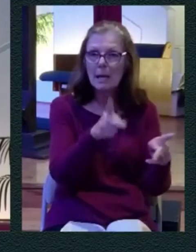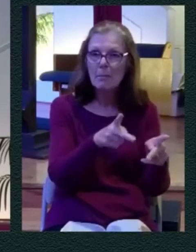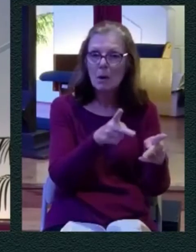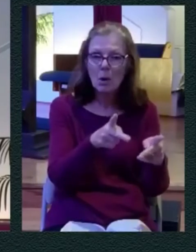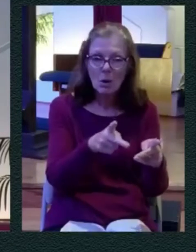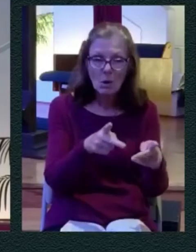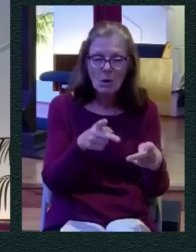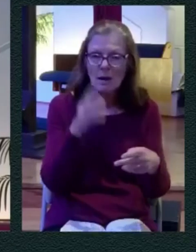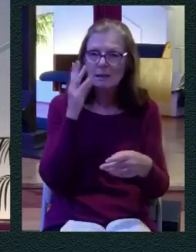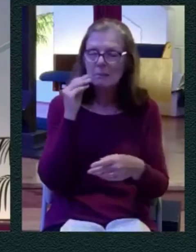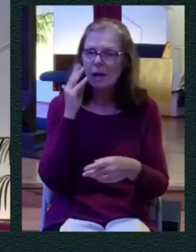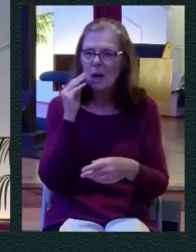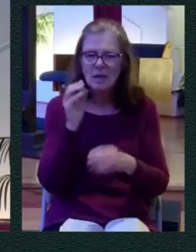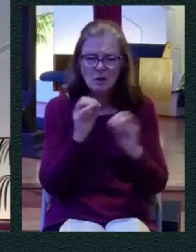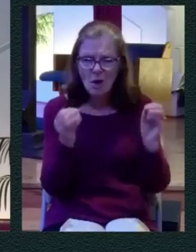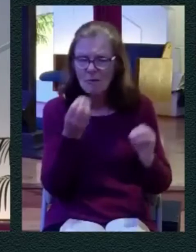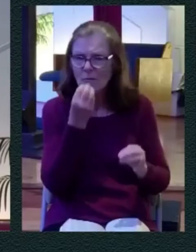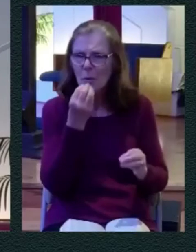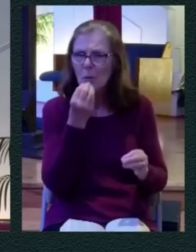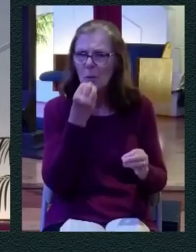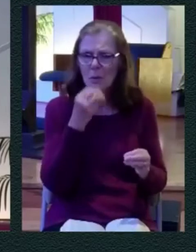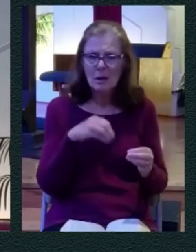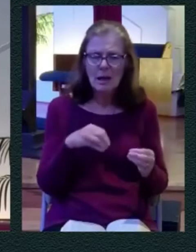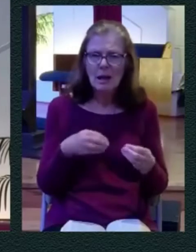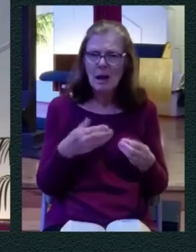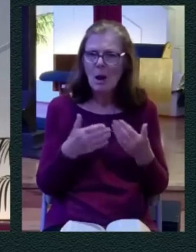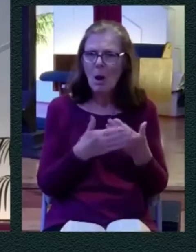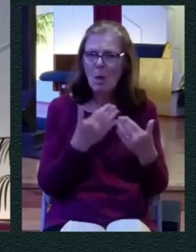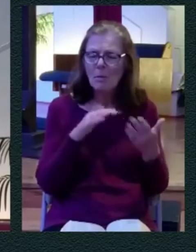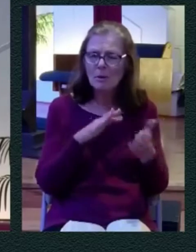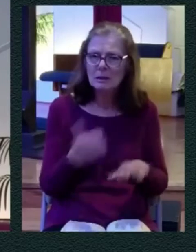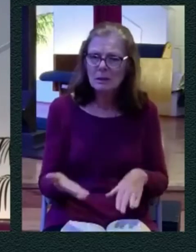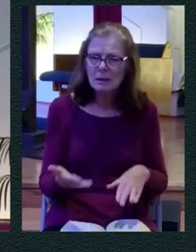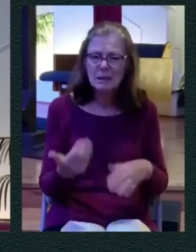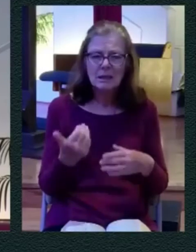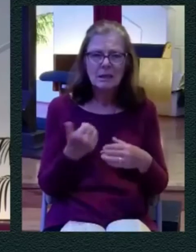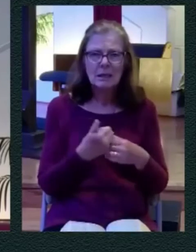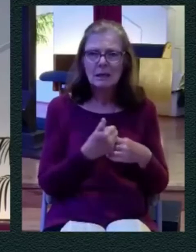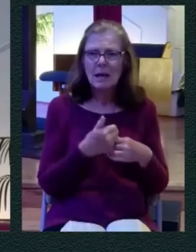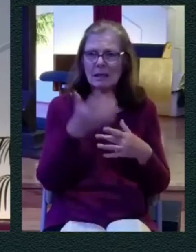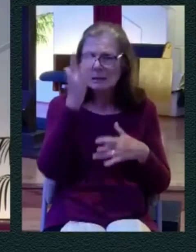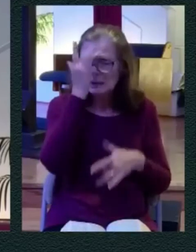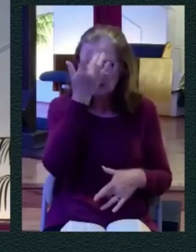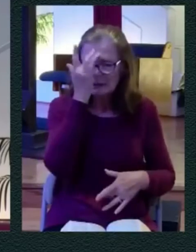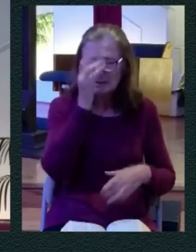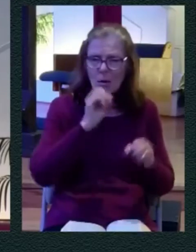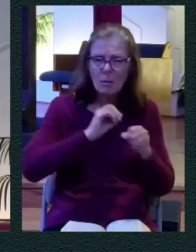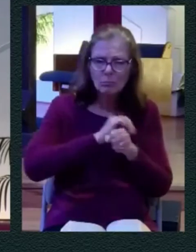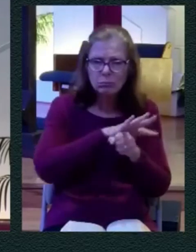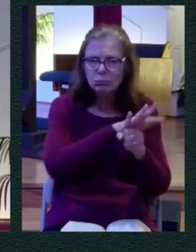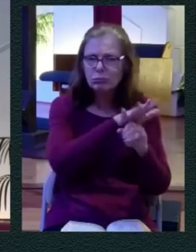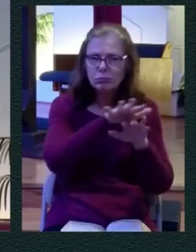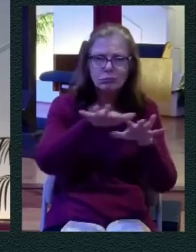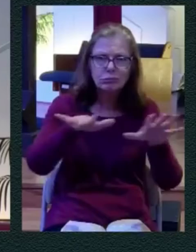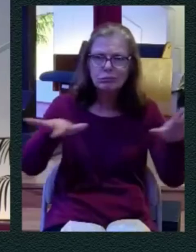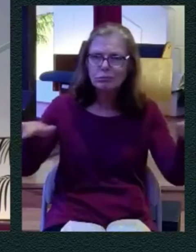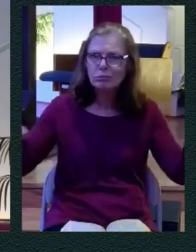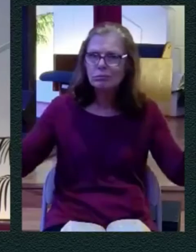of death, pestilence stalking. God can actually move in these ways. He does move in these